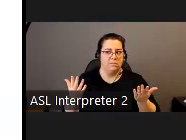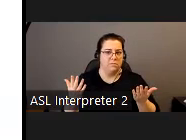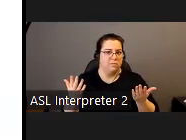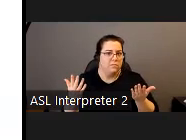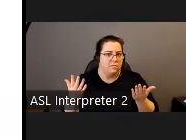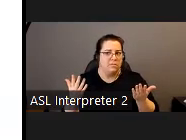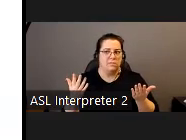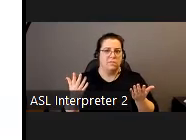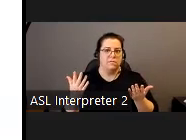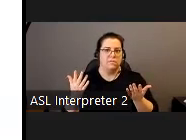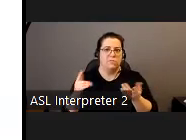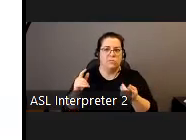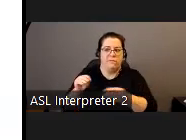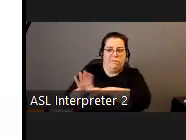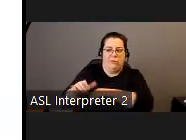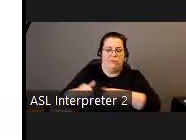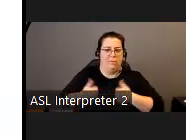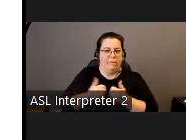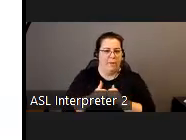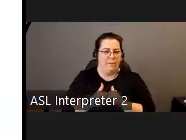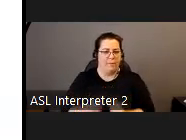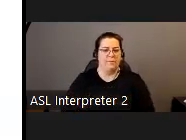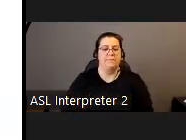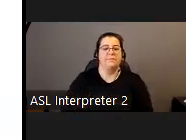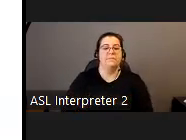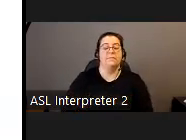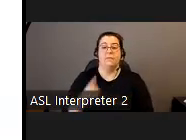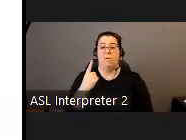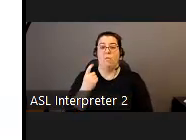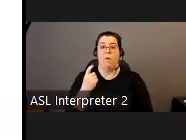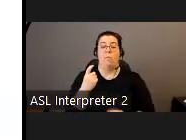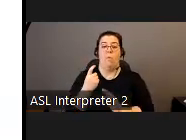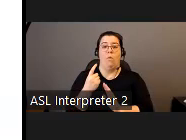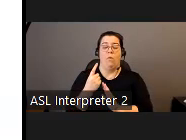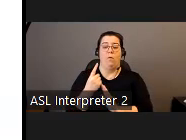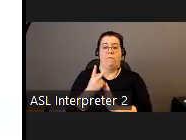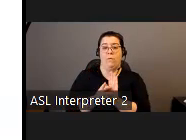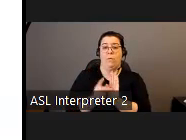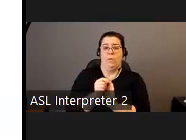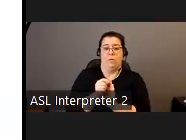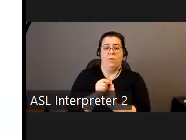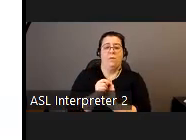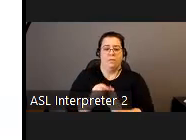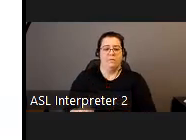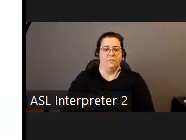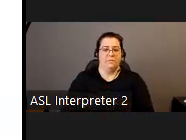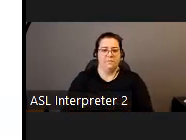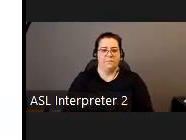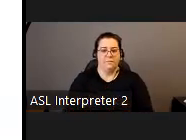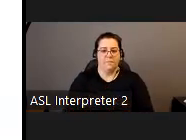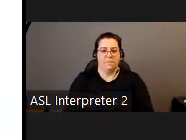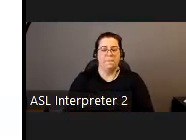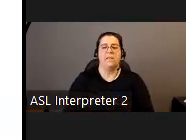I'm going to show one more scenario here. I think I have one more, where I just want you to follow